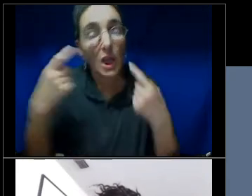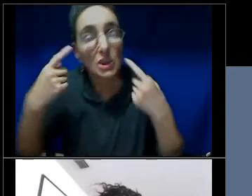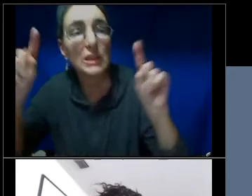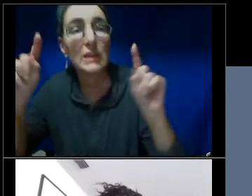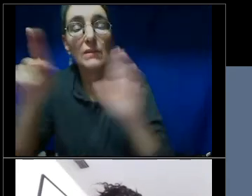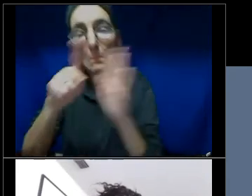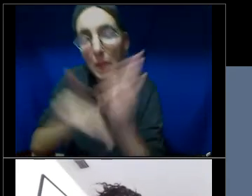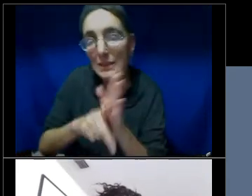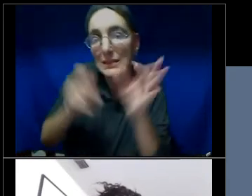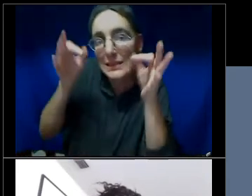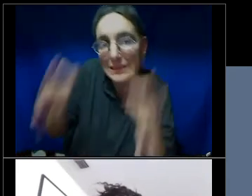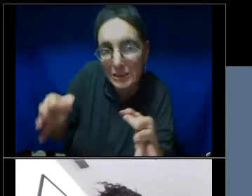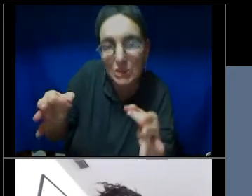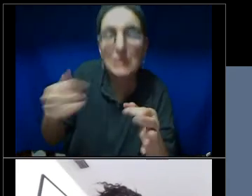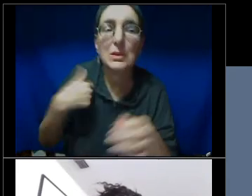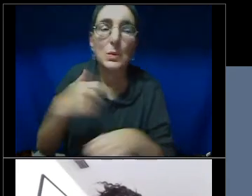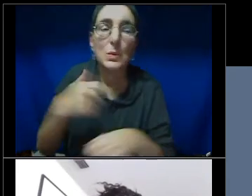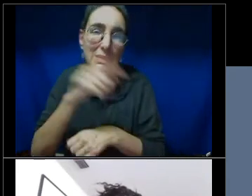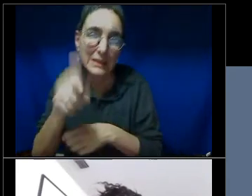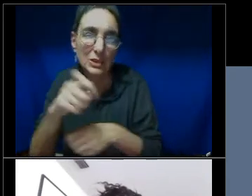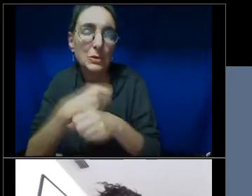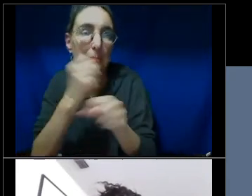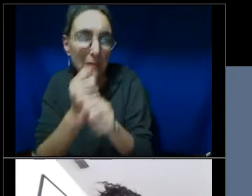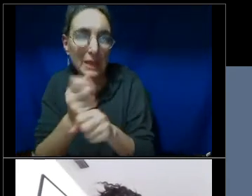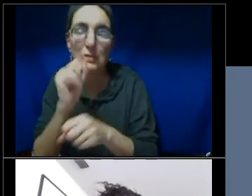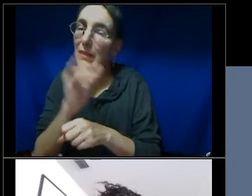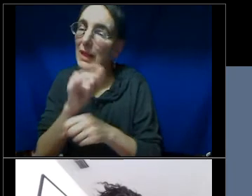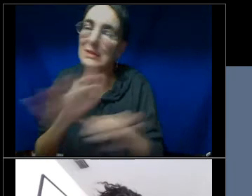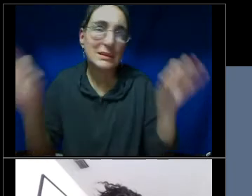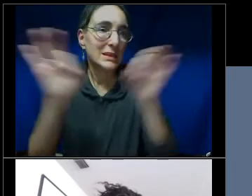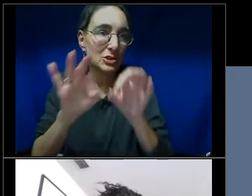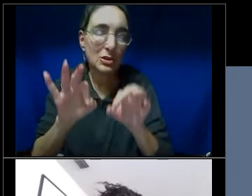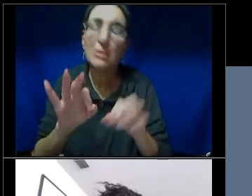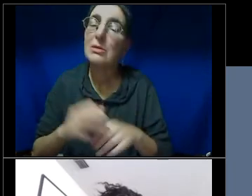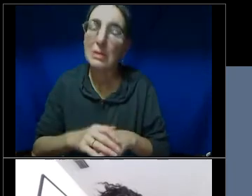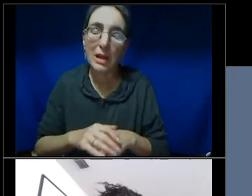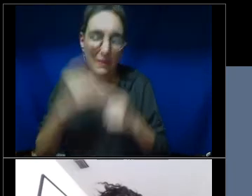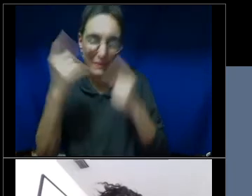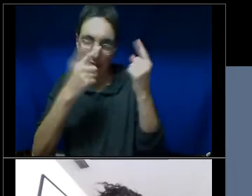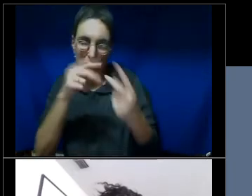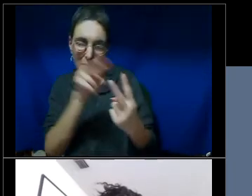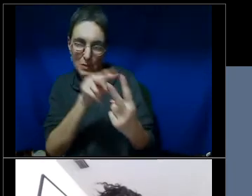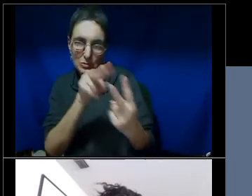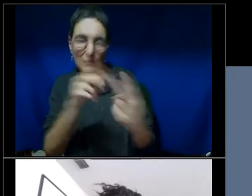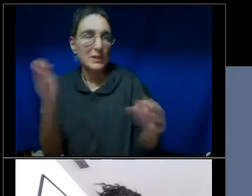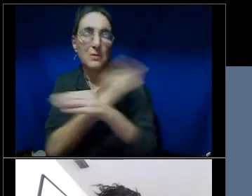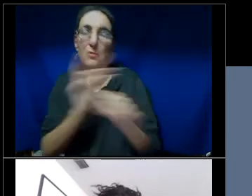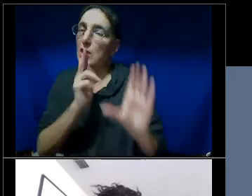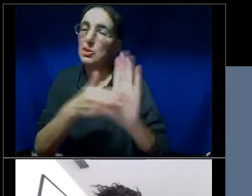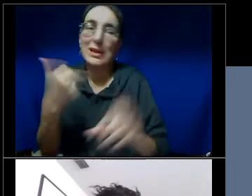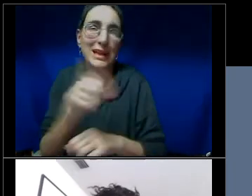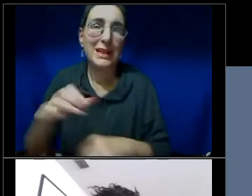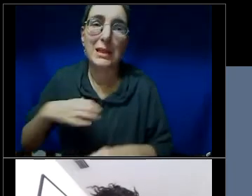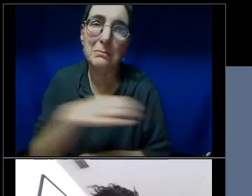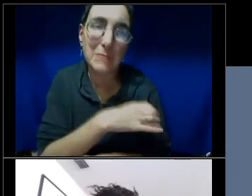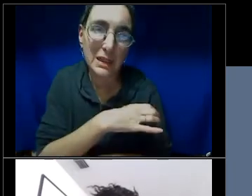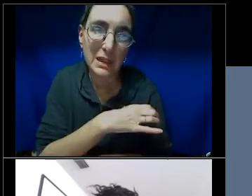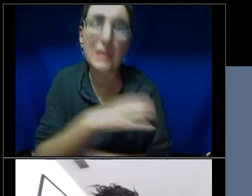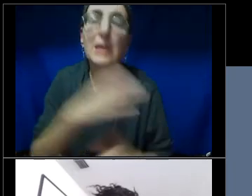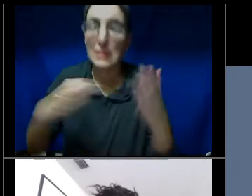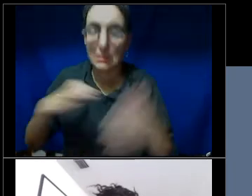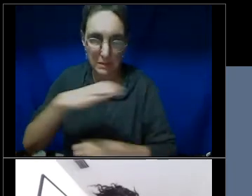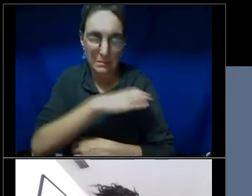environmental change that we need? So that's essential. I think that some committees have the ability to